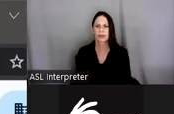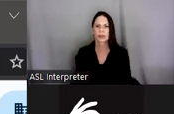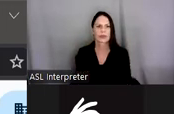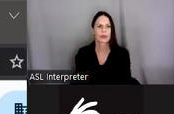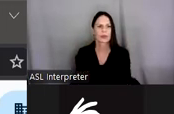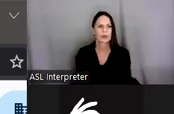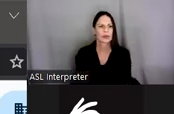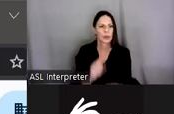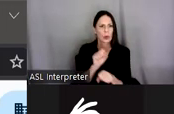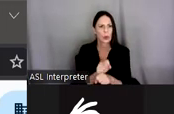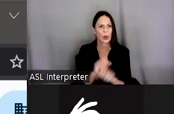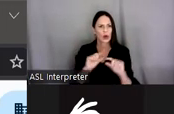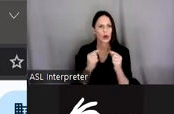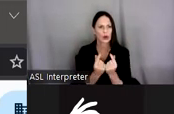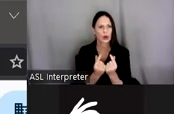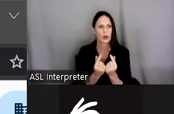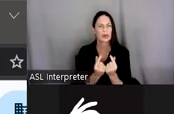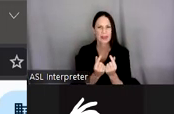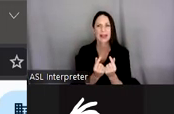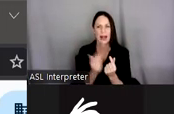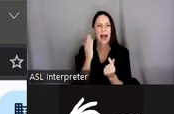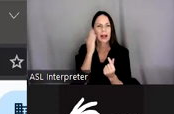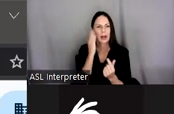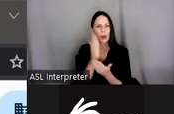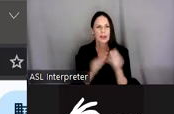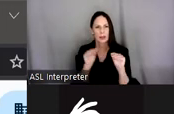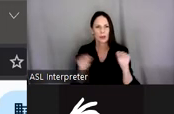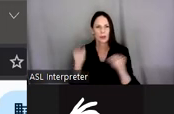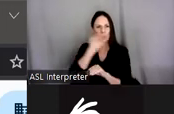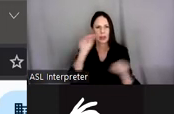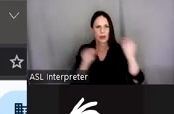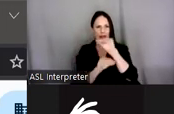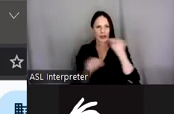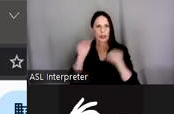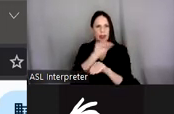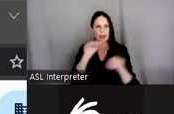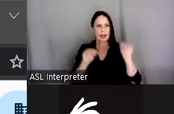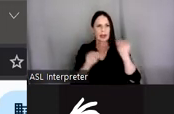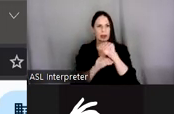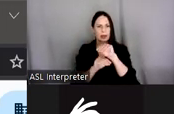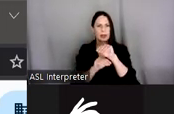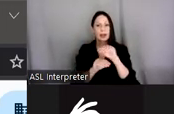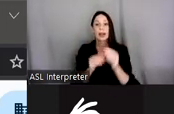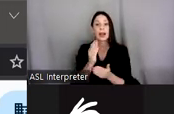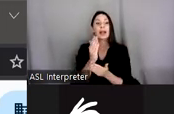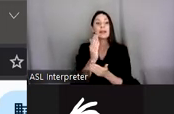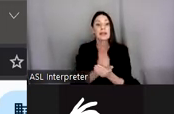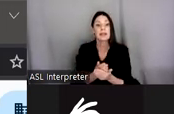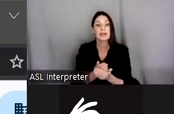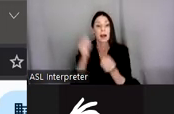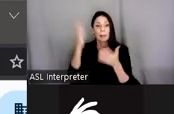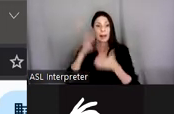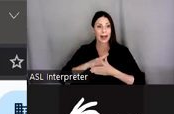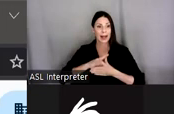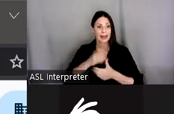Work groups. There was some rearranging. Because there was some content underneath work